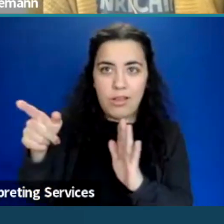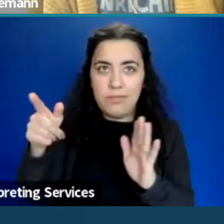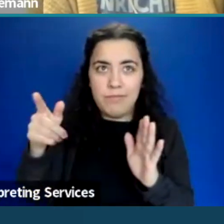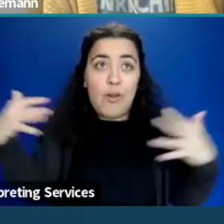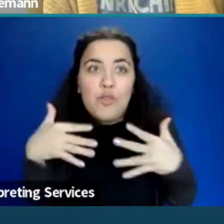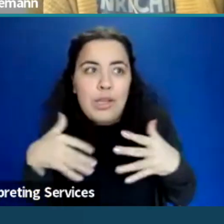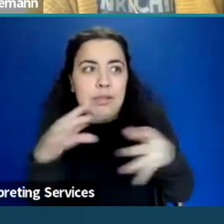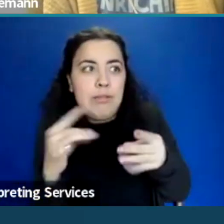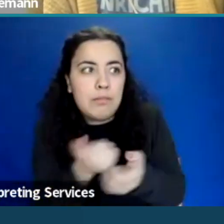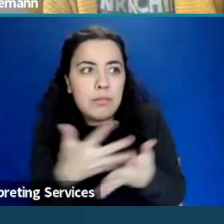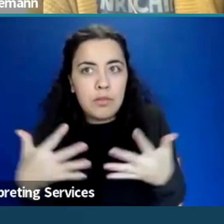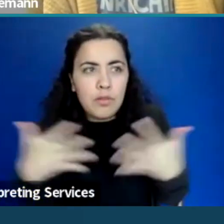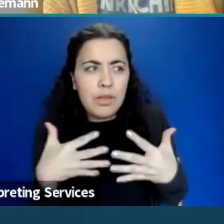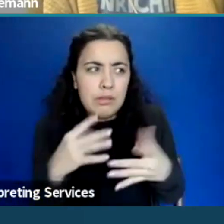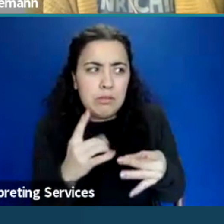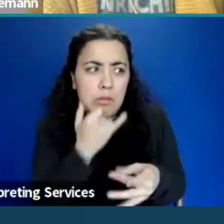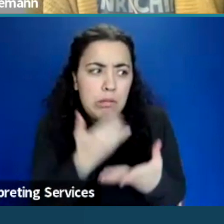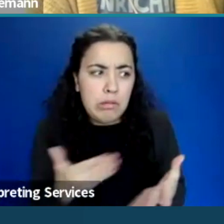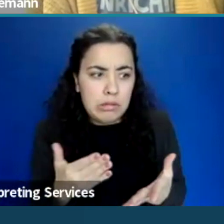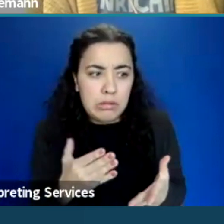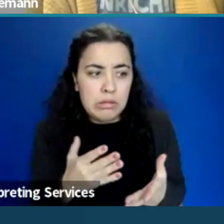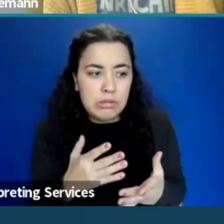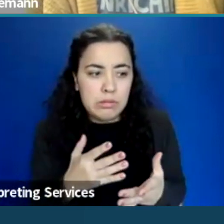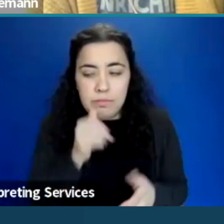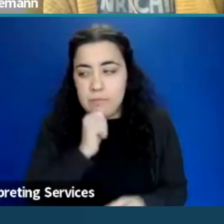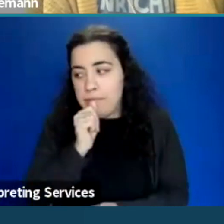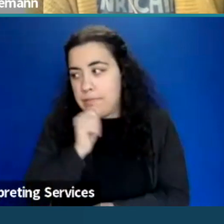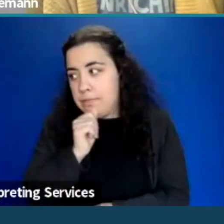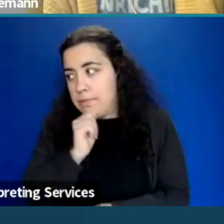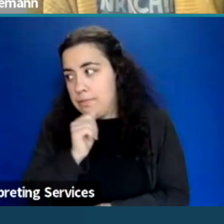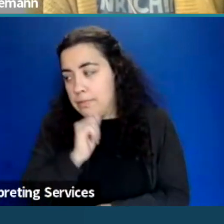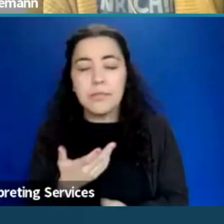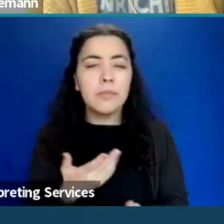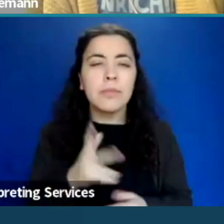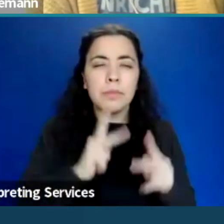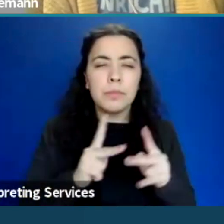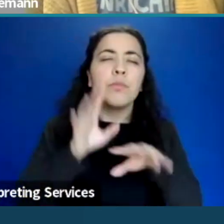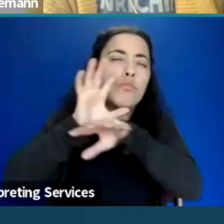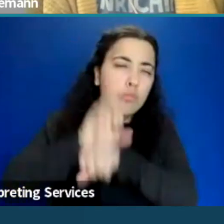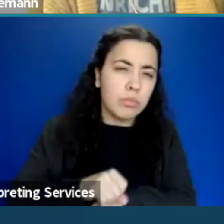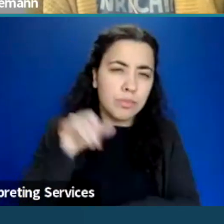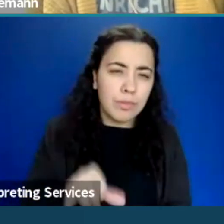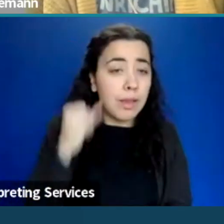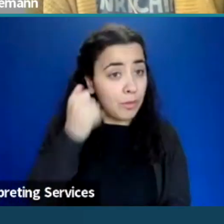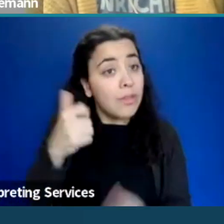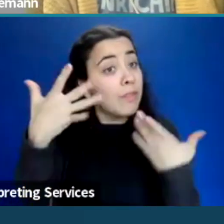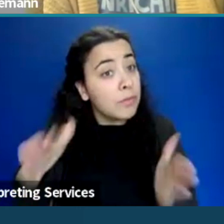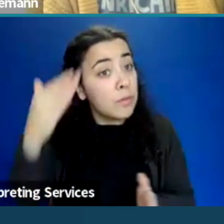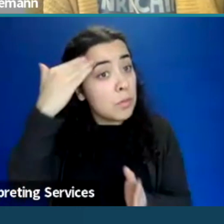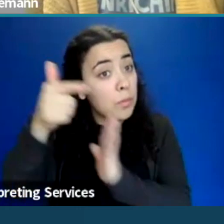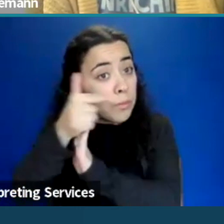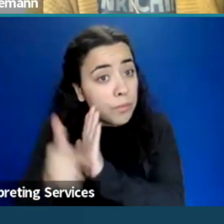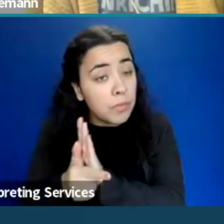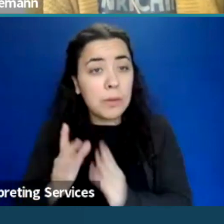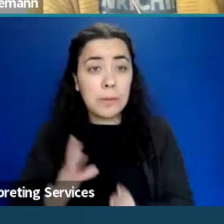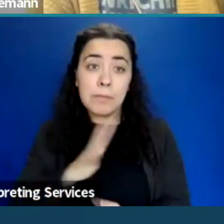wrong thing. And so they just get through, and that's what they're used to a lot of the time. So if you do know the law and you politely tell